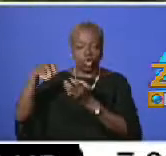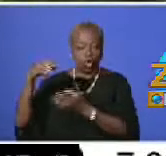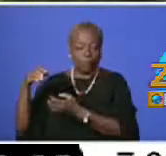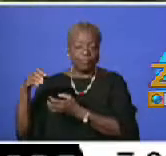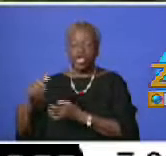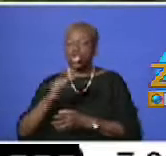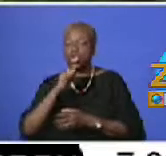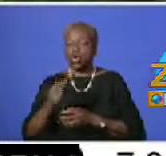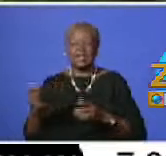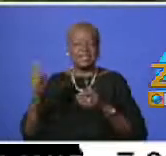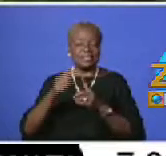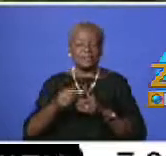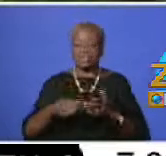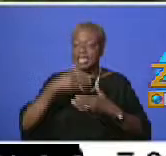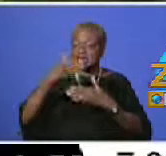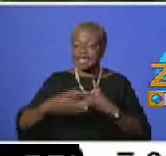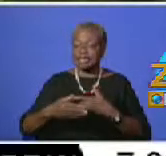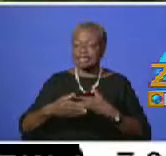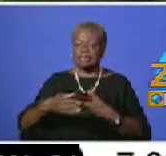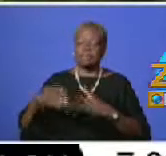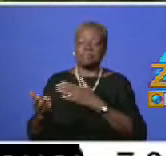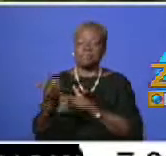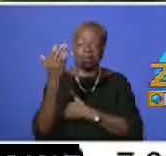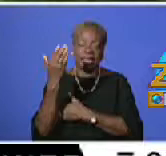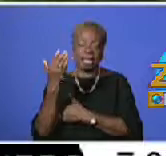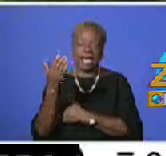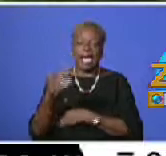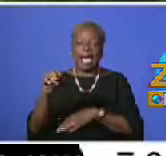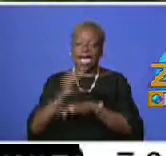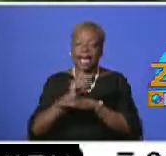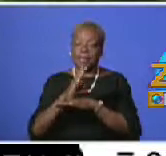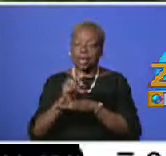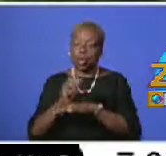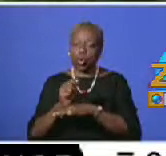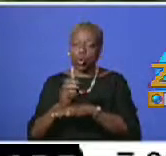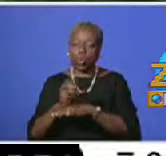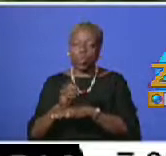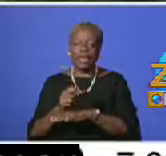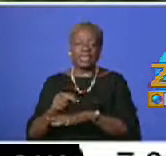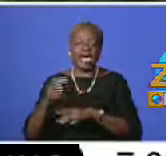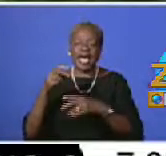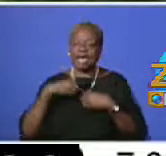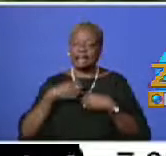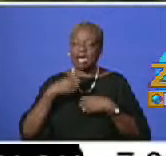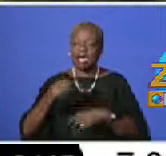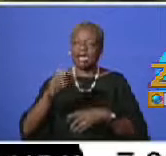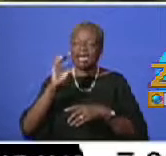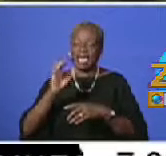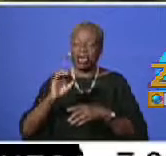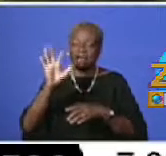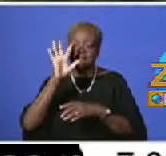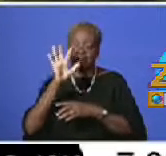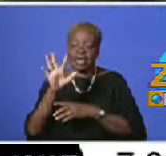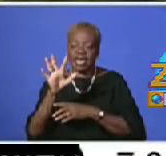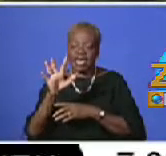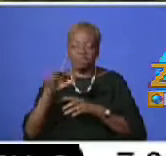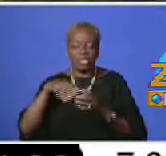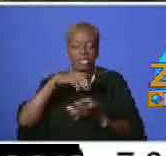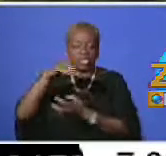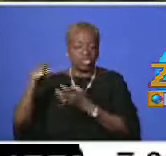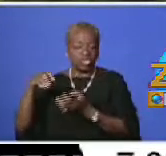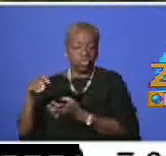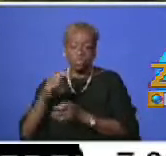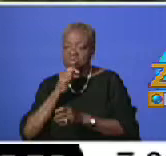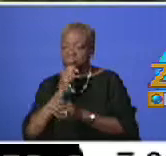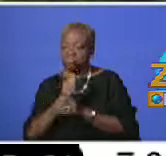morning, Abaco was waking to knowing that Abaco was going to be bombarded with a Category 5 storm.